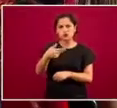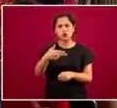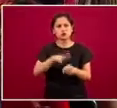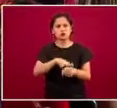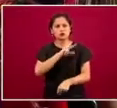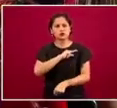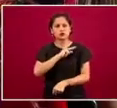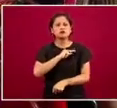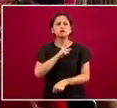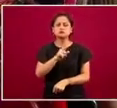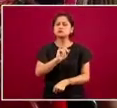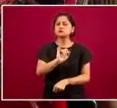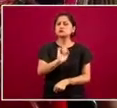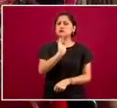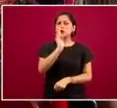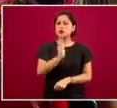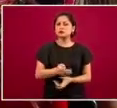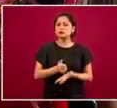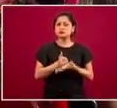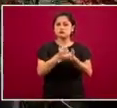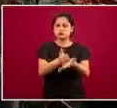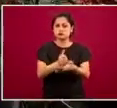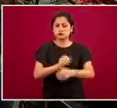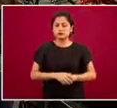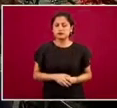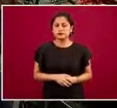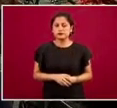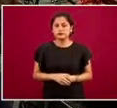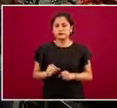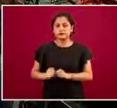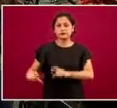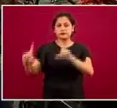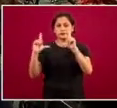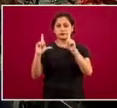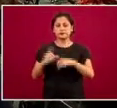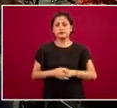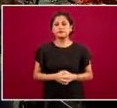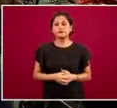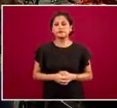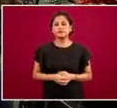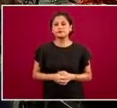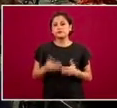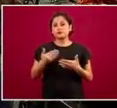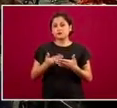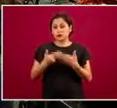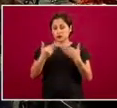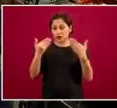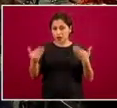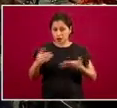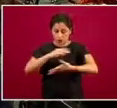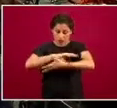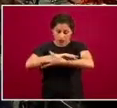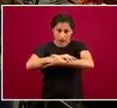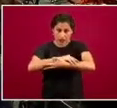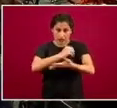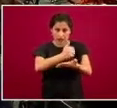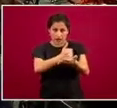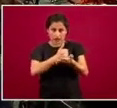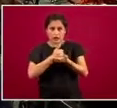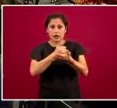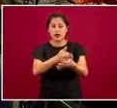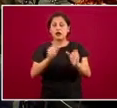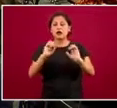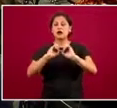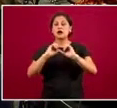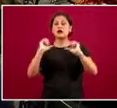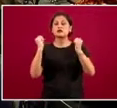occupation rate. So they could come in as a very useful resource.